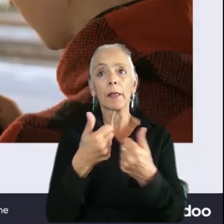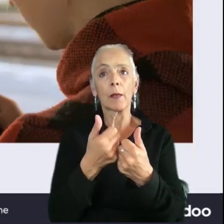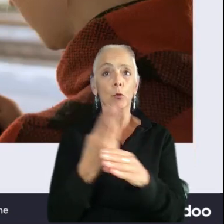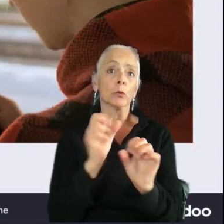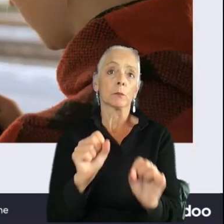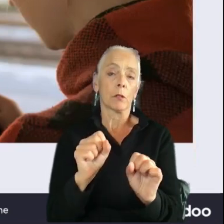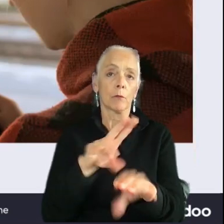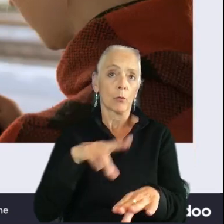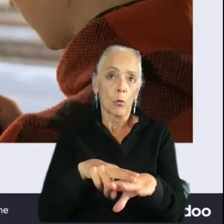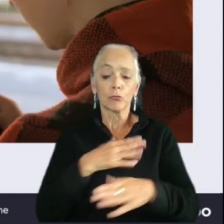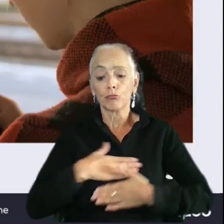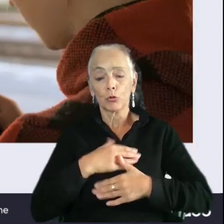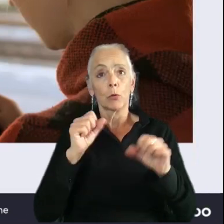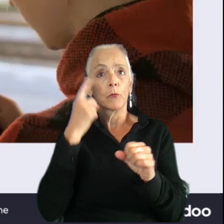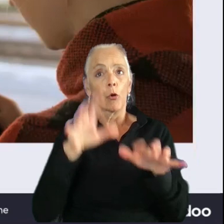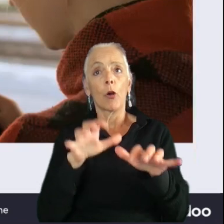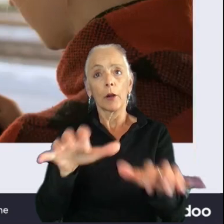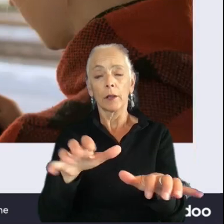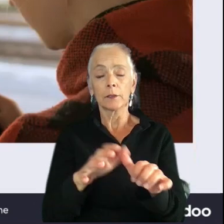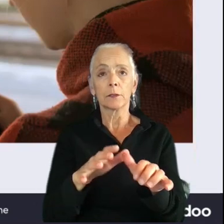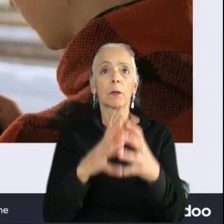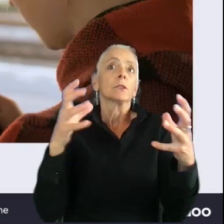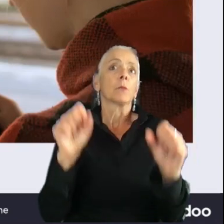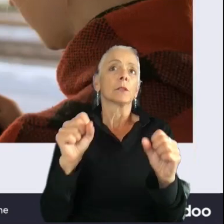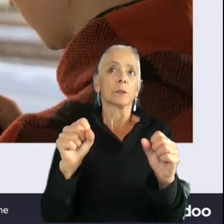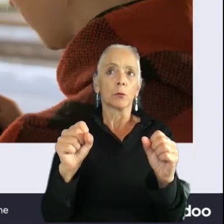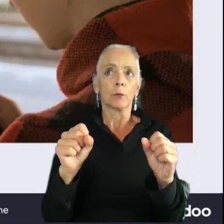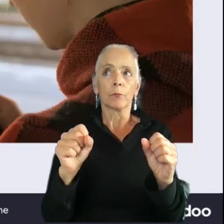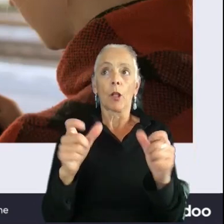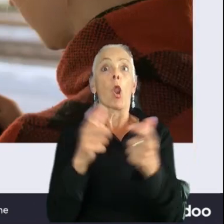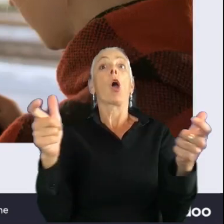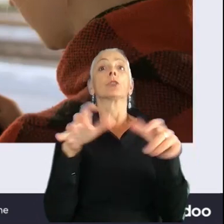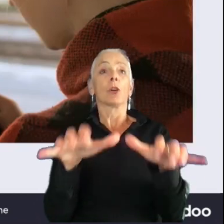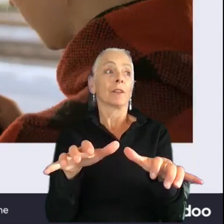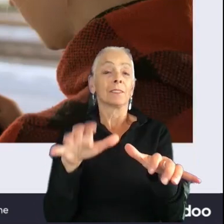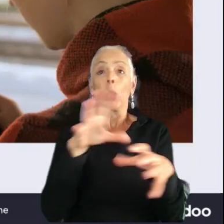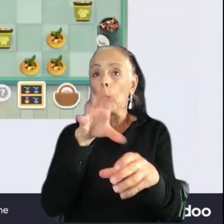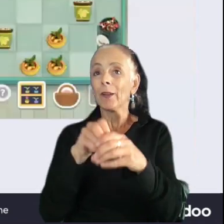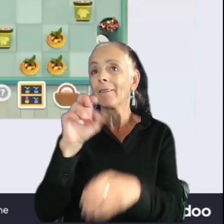and enjoyable for an audience as large as possible, even to non-gamers.